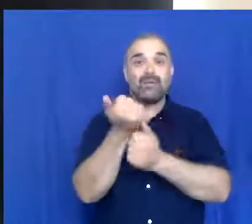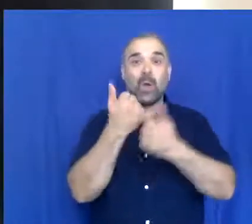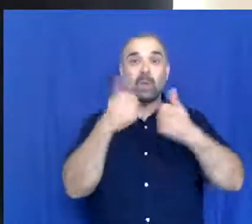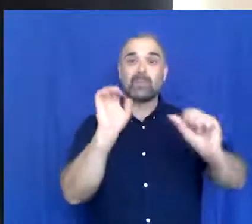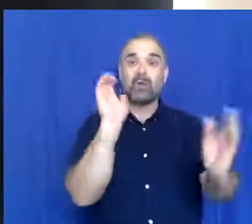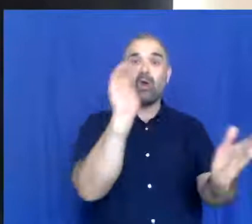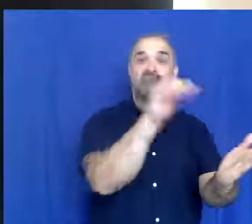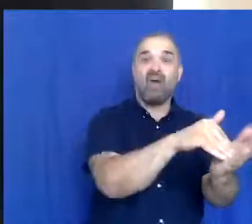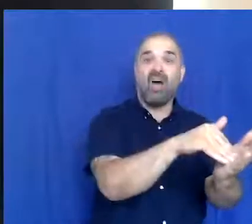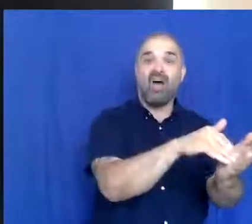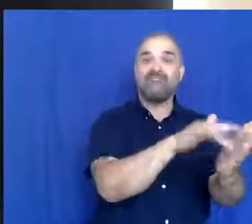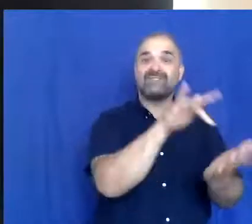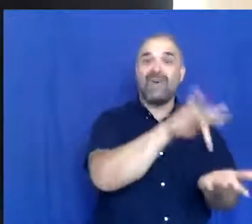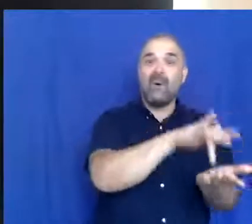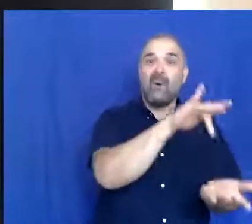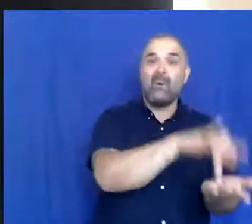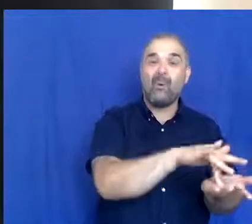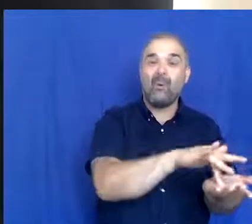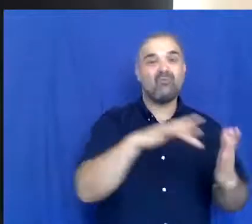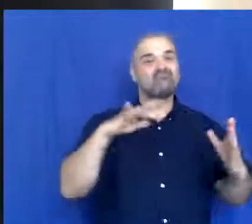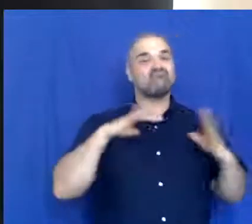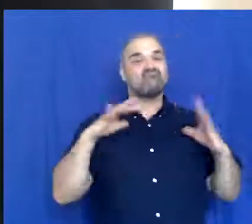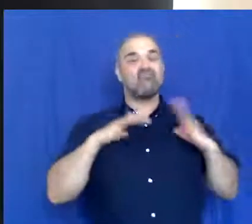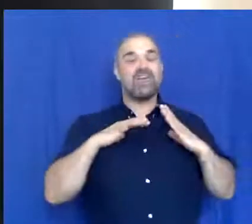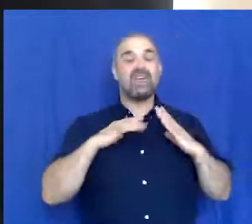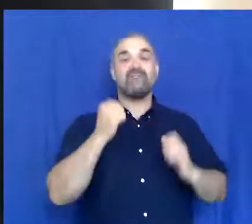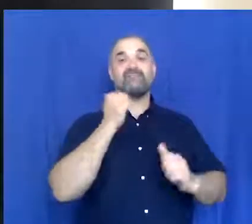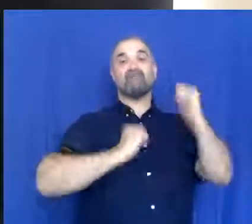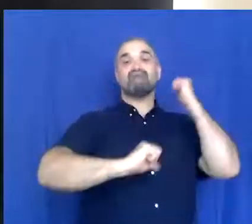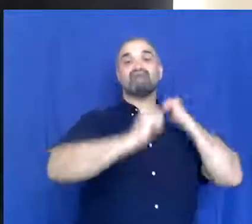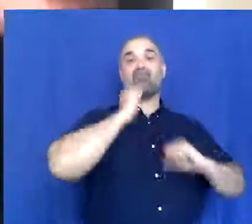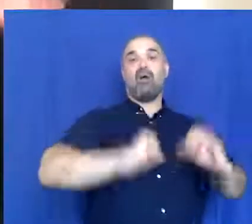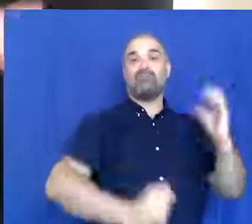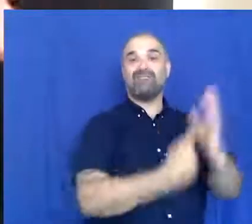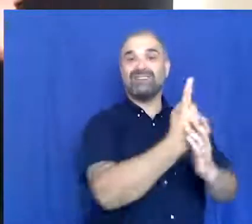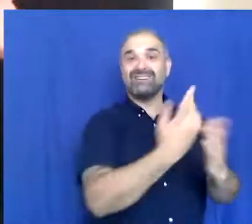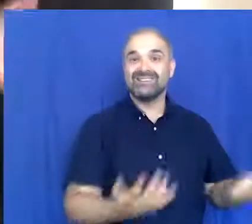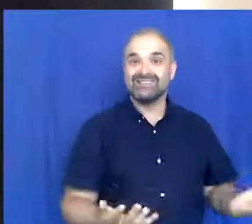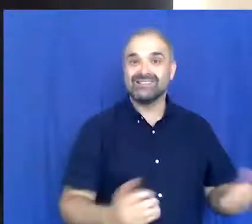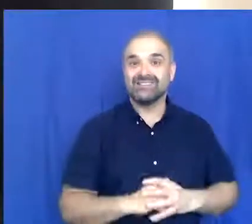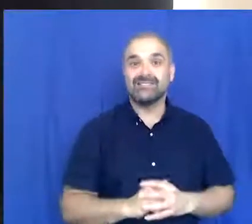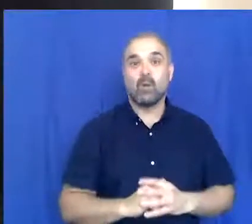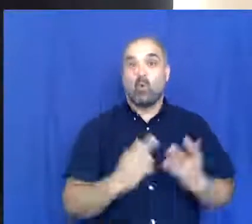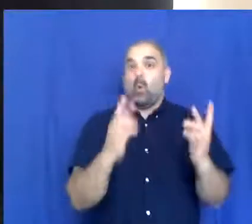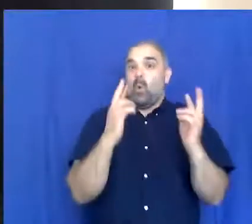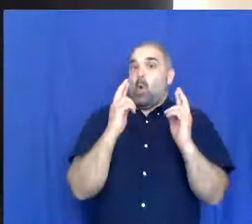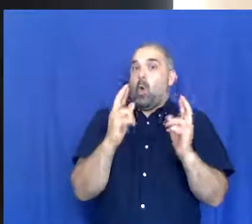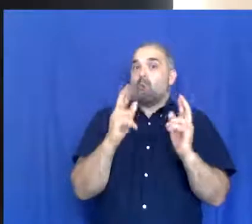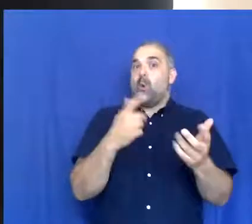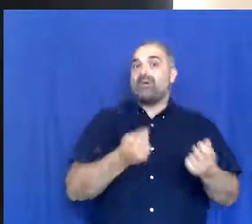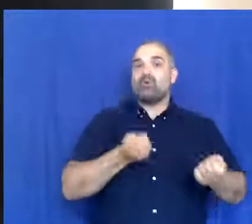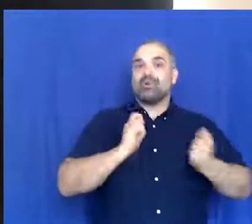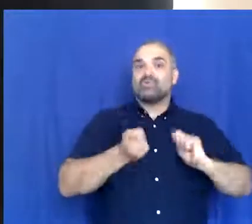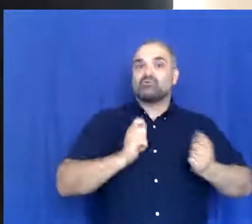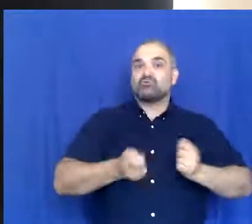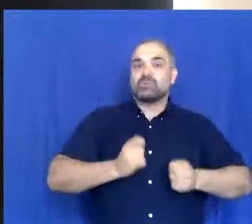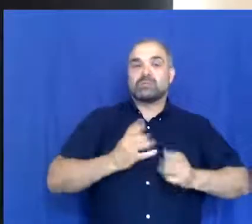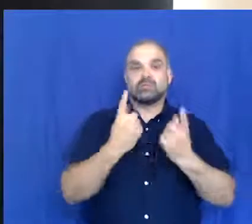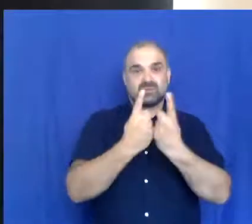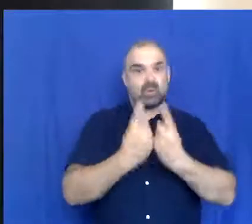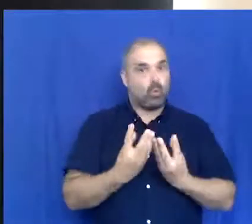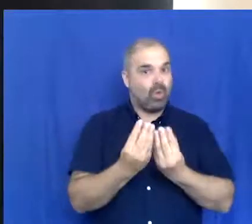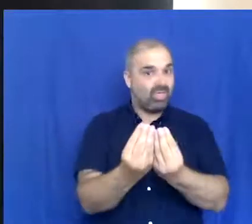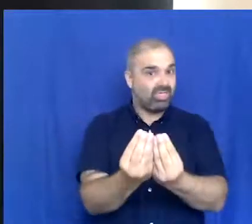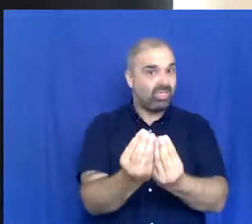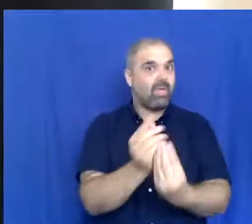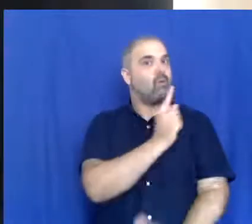Well done, we made it off the bus into town, ready for Pride. Now, I hope you've got your instruments with